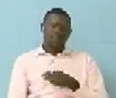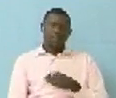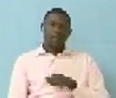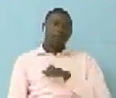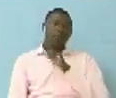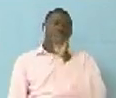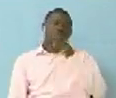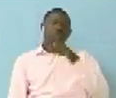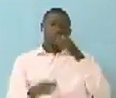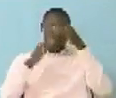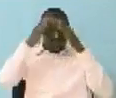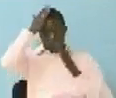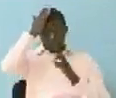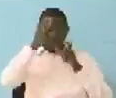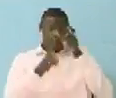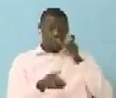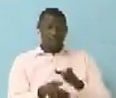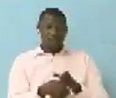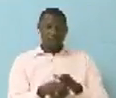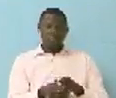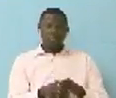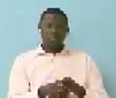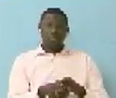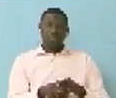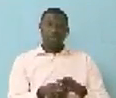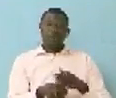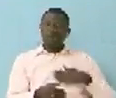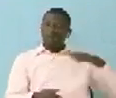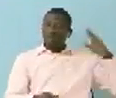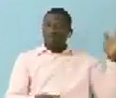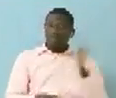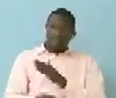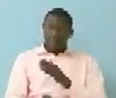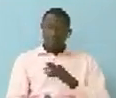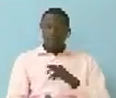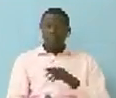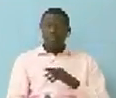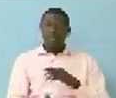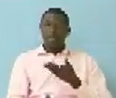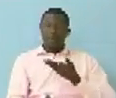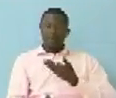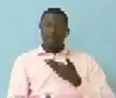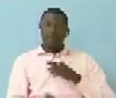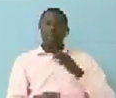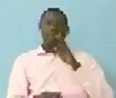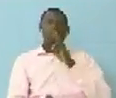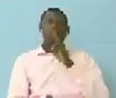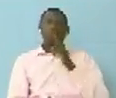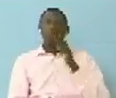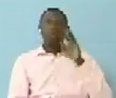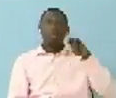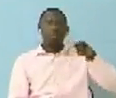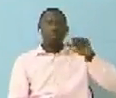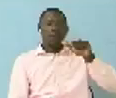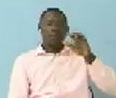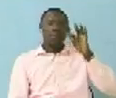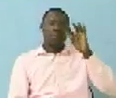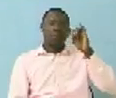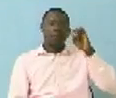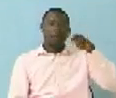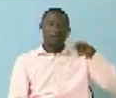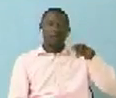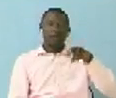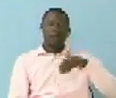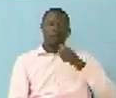soldier was slapped by Martin. His clothes almost stripped from him.